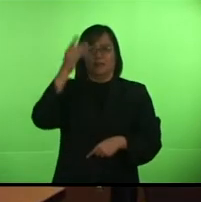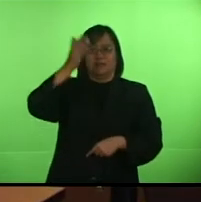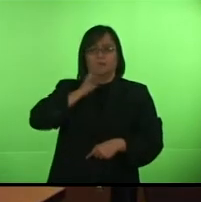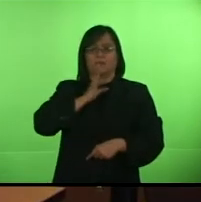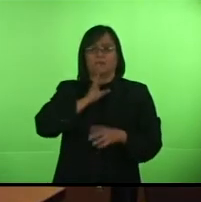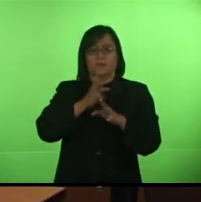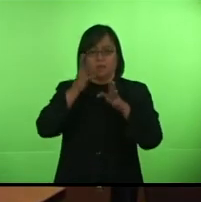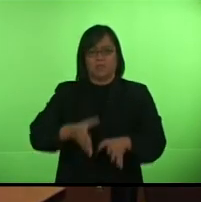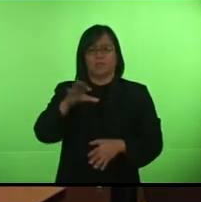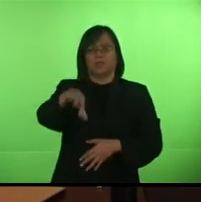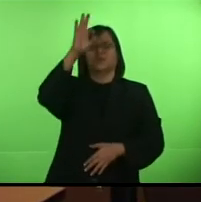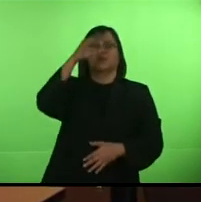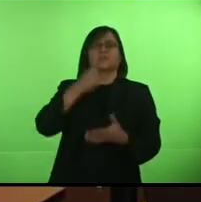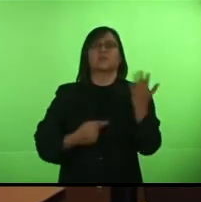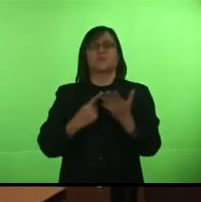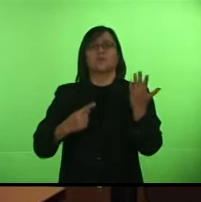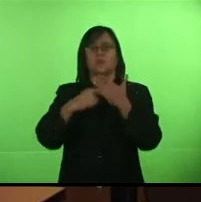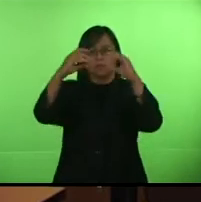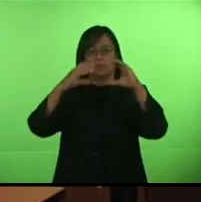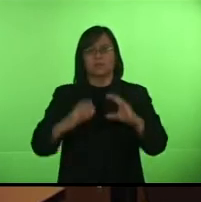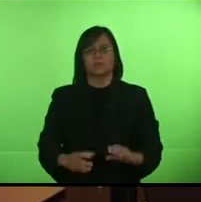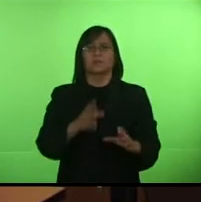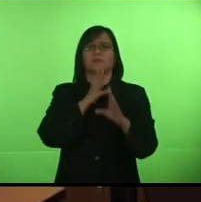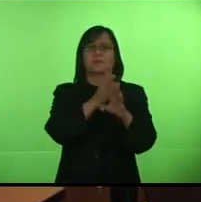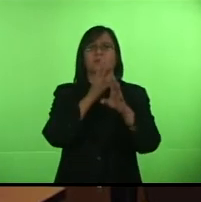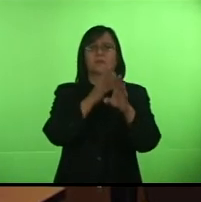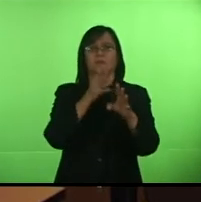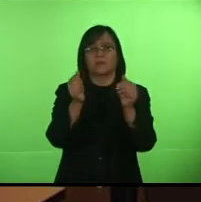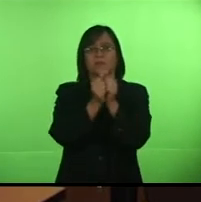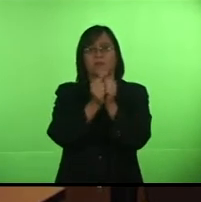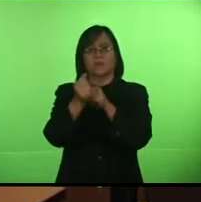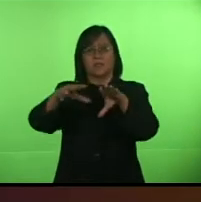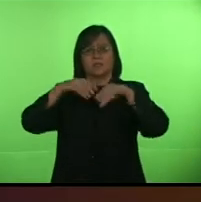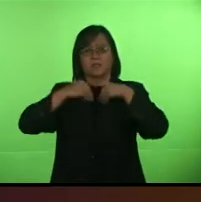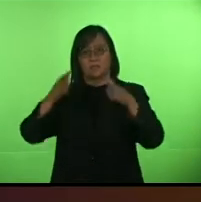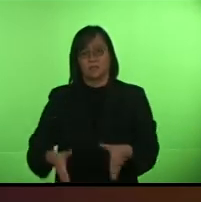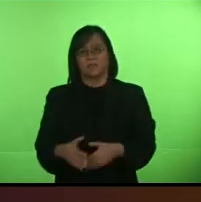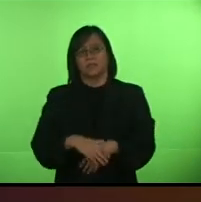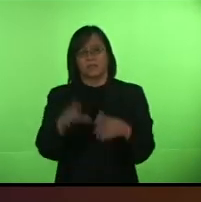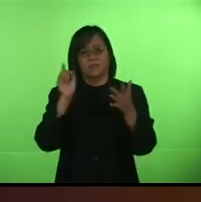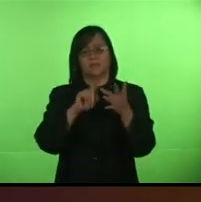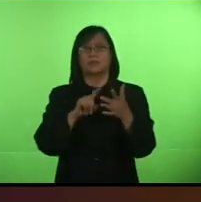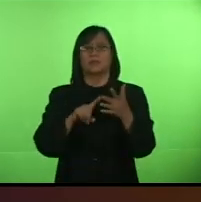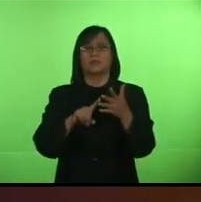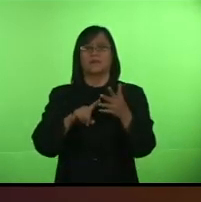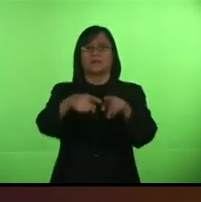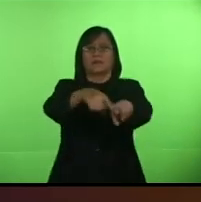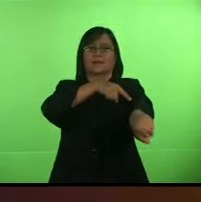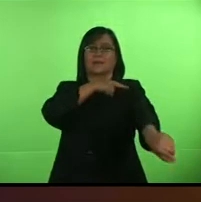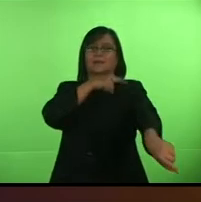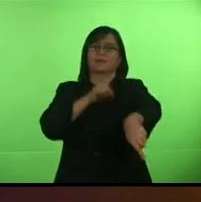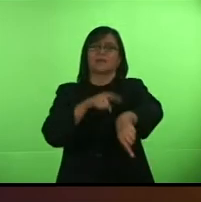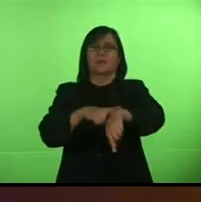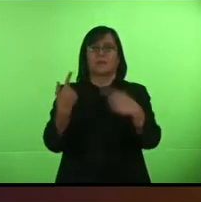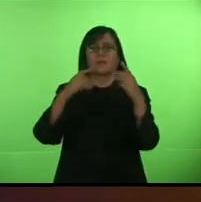of channels to communicate with the receiver is also another factor that affects the communication. Next is the length of